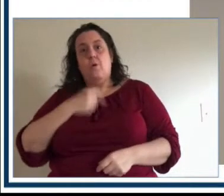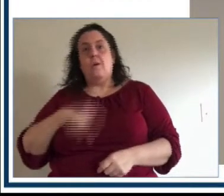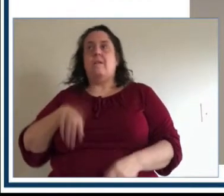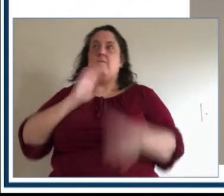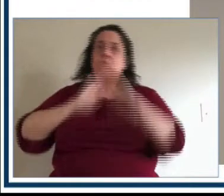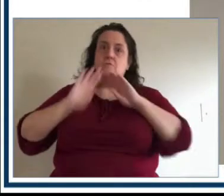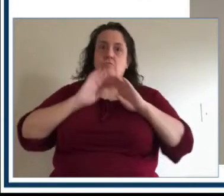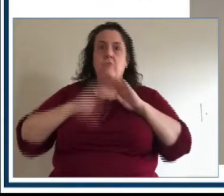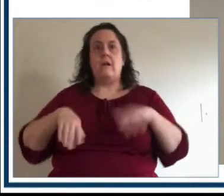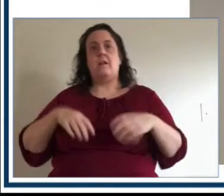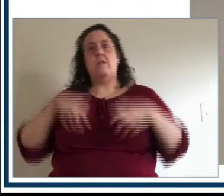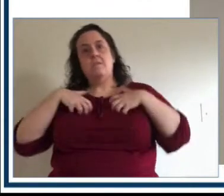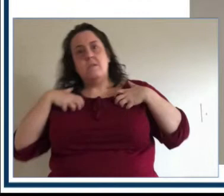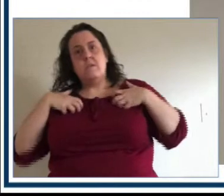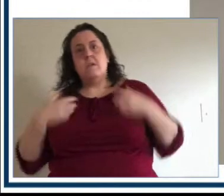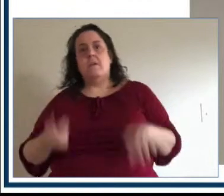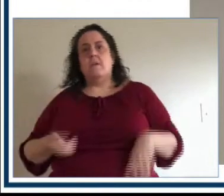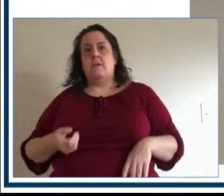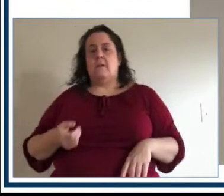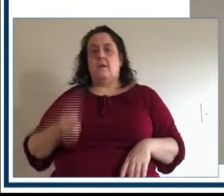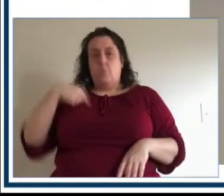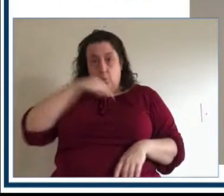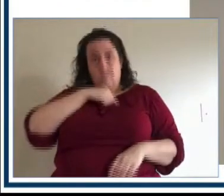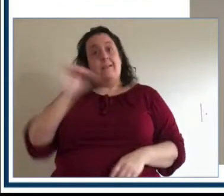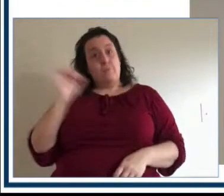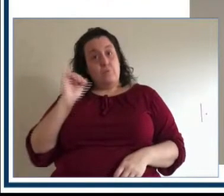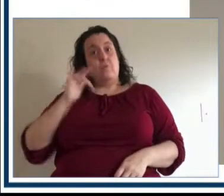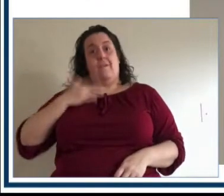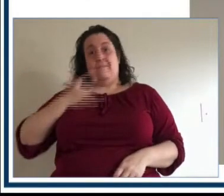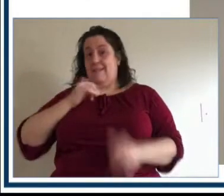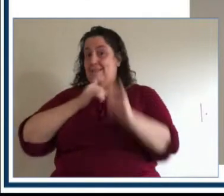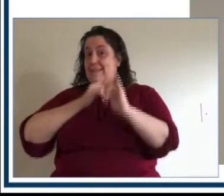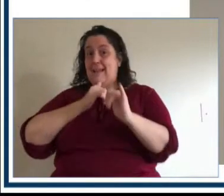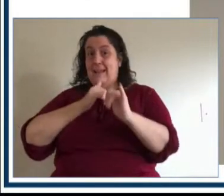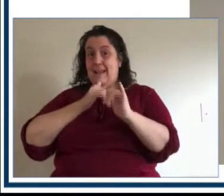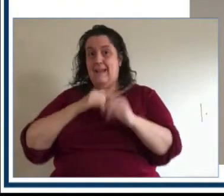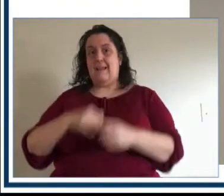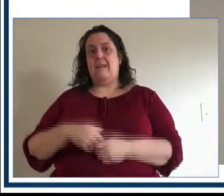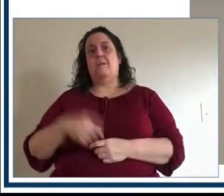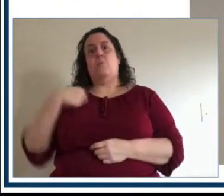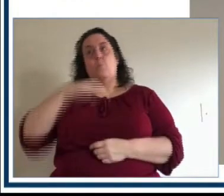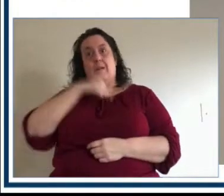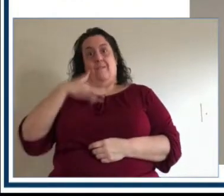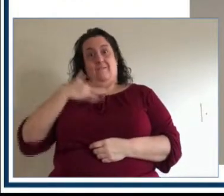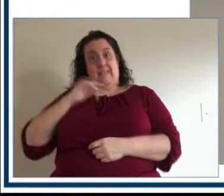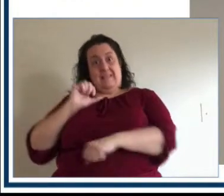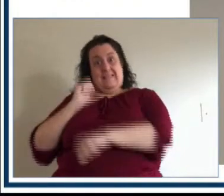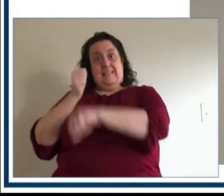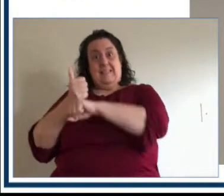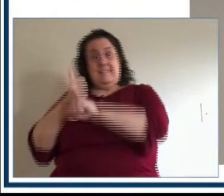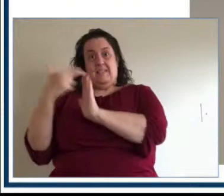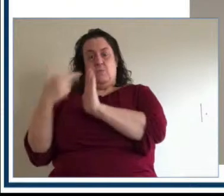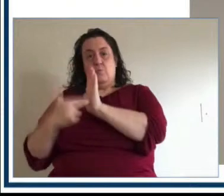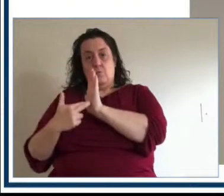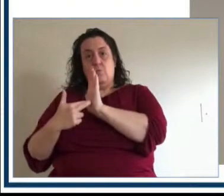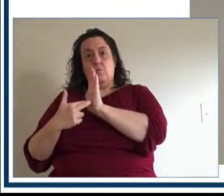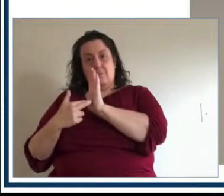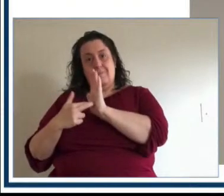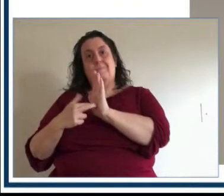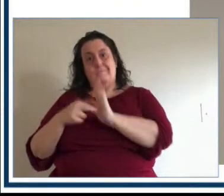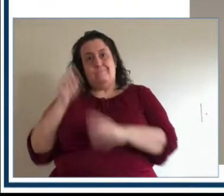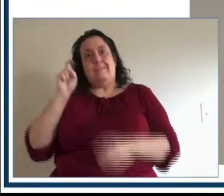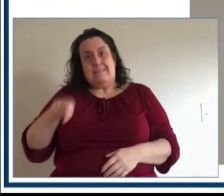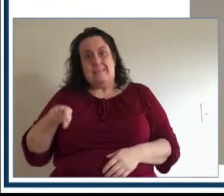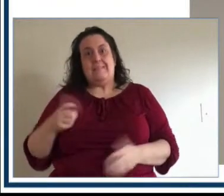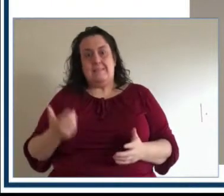if we didn't believe it was necessary, but it is. So starting Friday, we're bringing back the physical